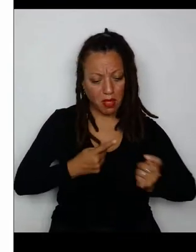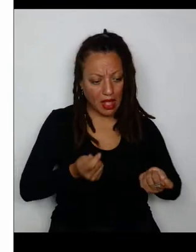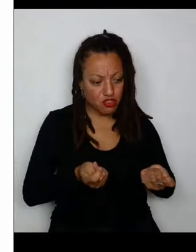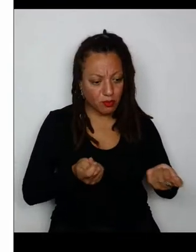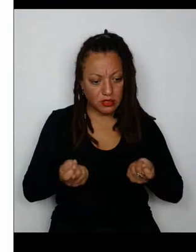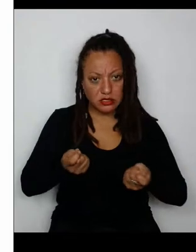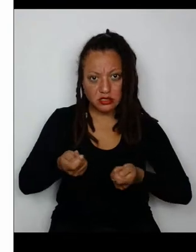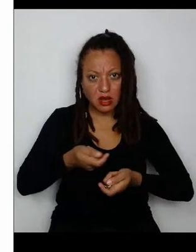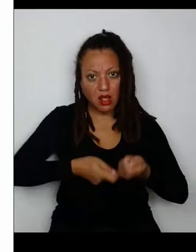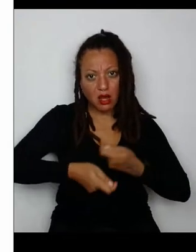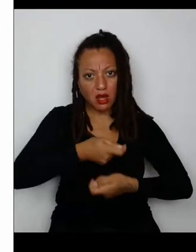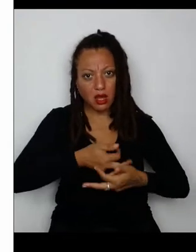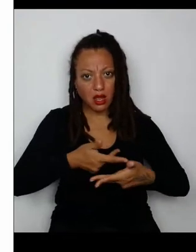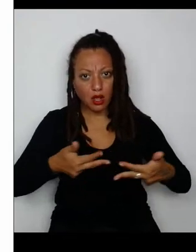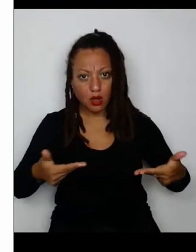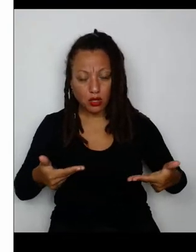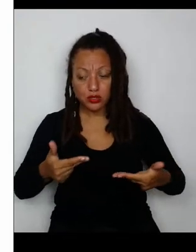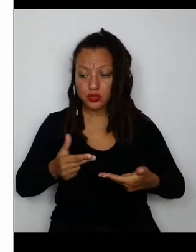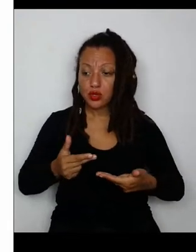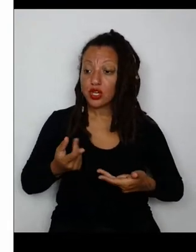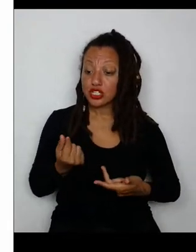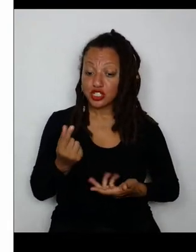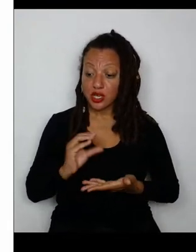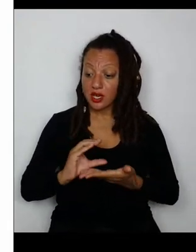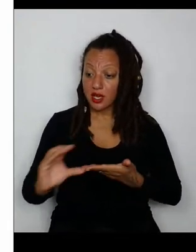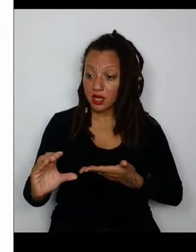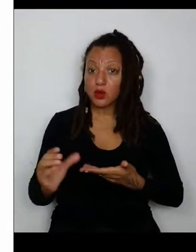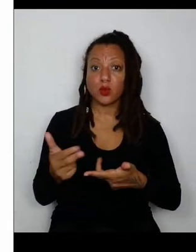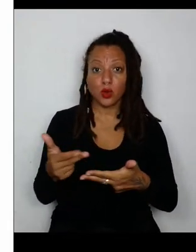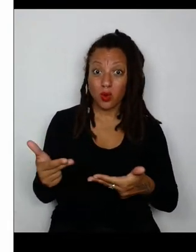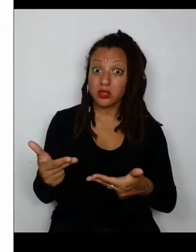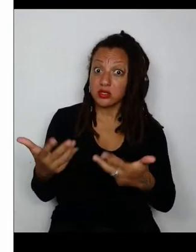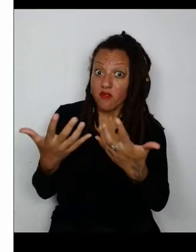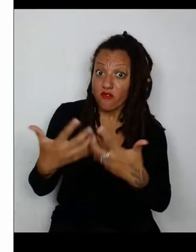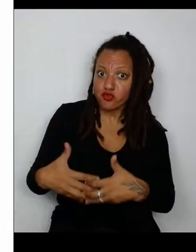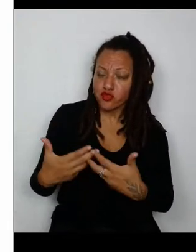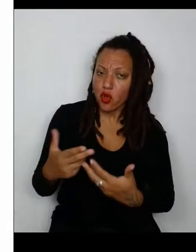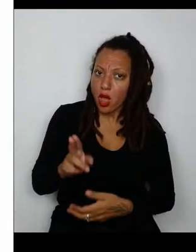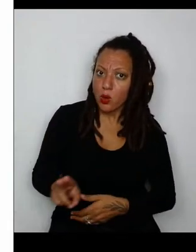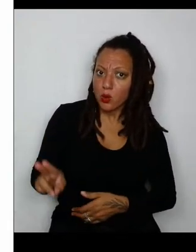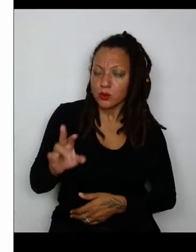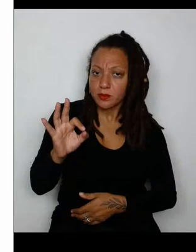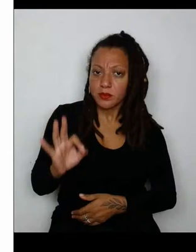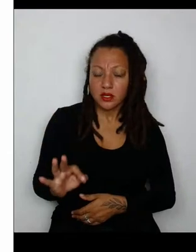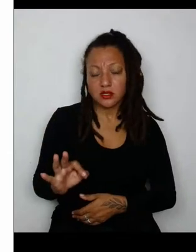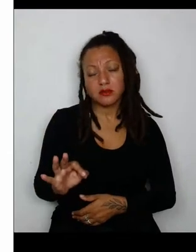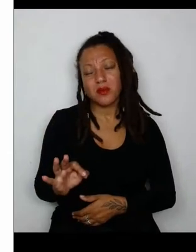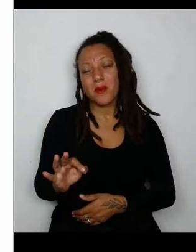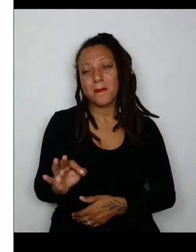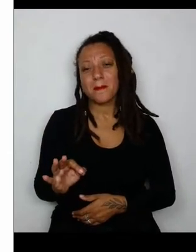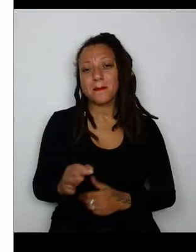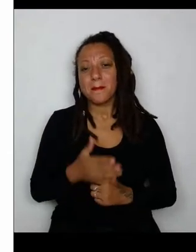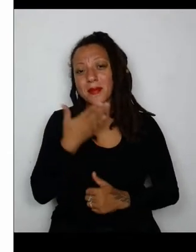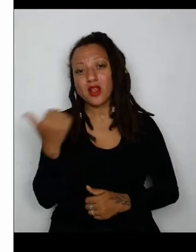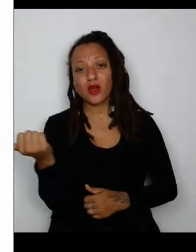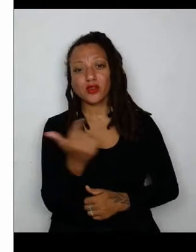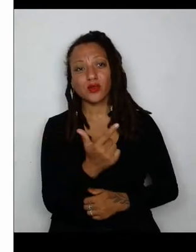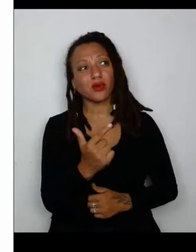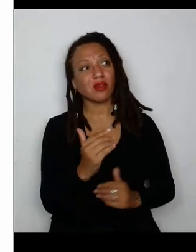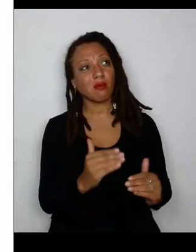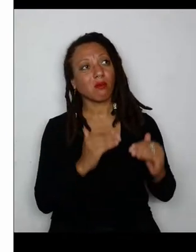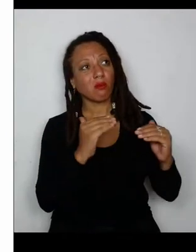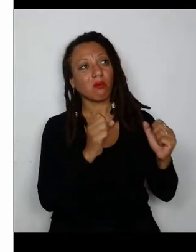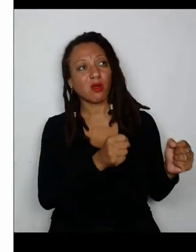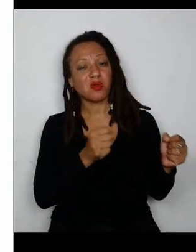these insolent mediocre officials they would see then what a little colony can become i mean a little